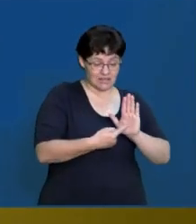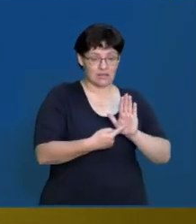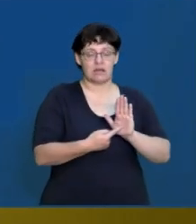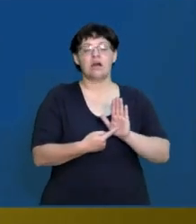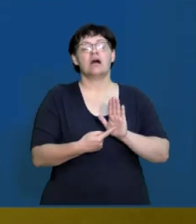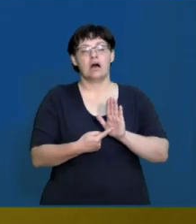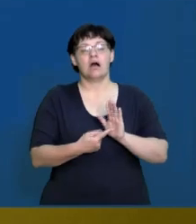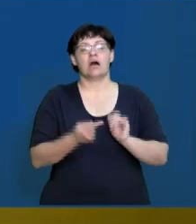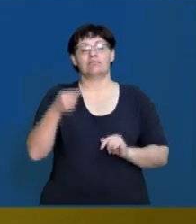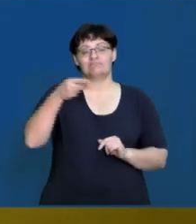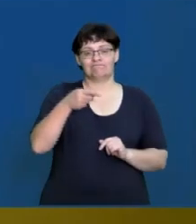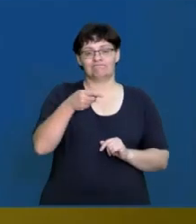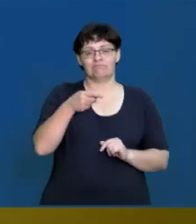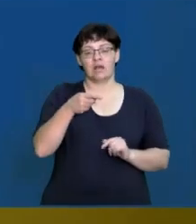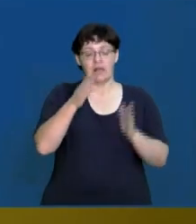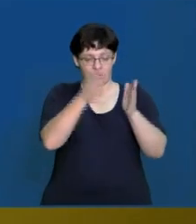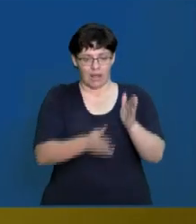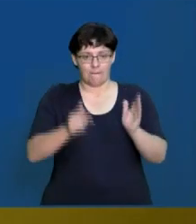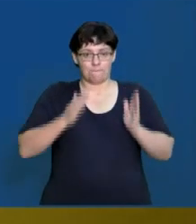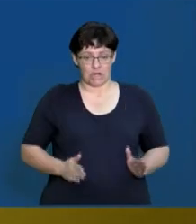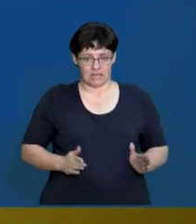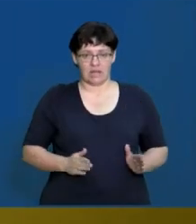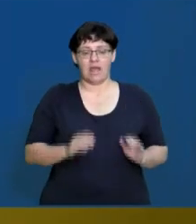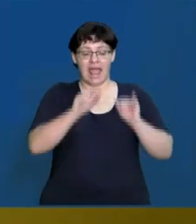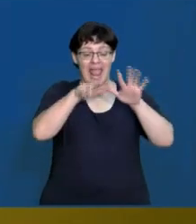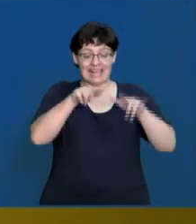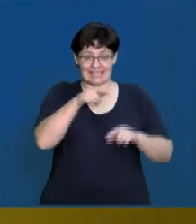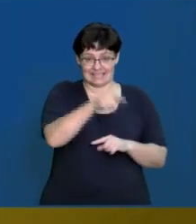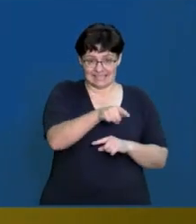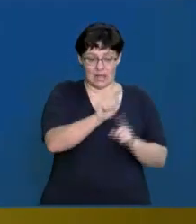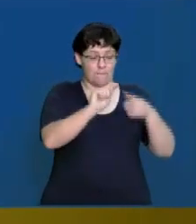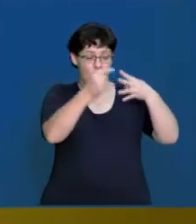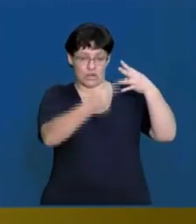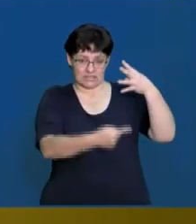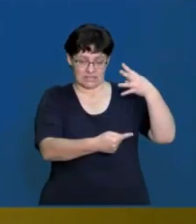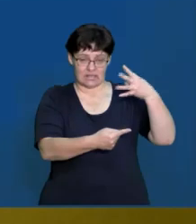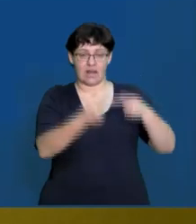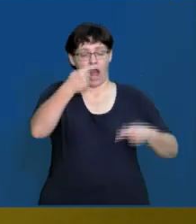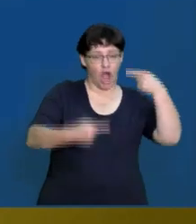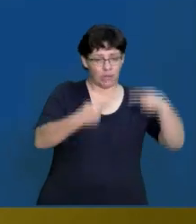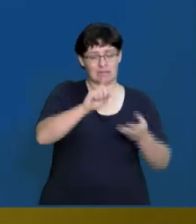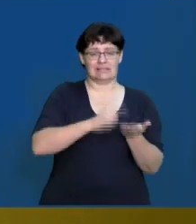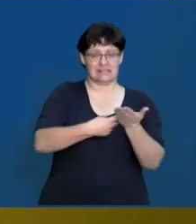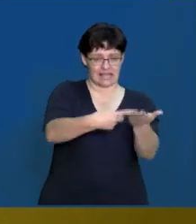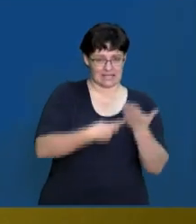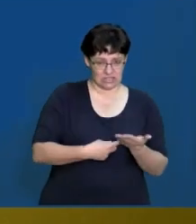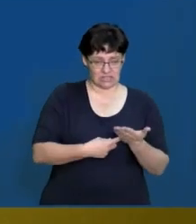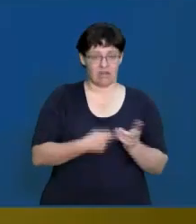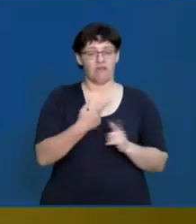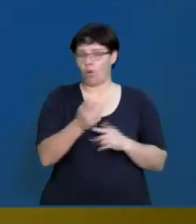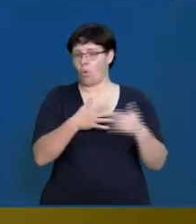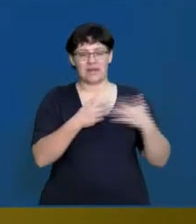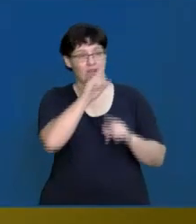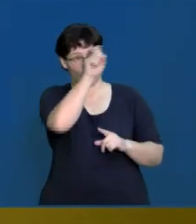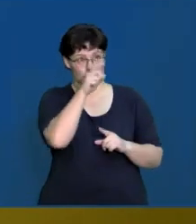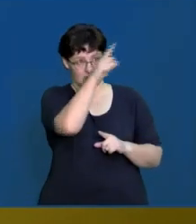section, to your essay, the main part of the essay, 18 of those are the points and the arguments and the discussion of whatever the